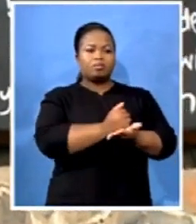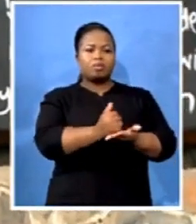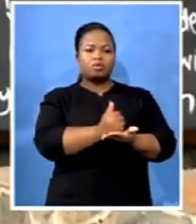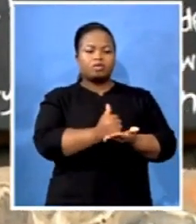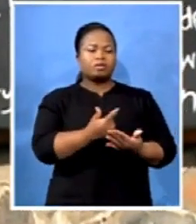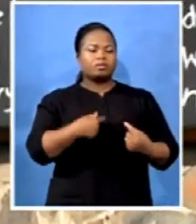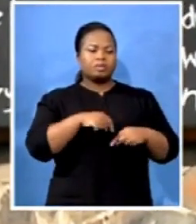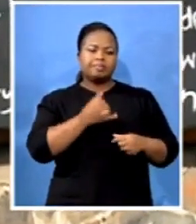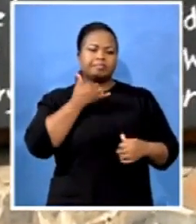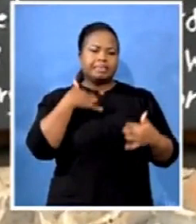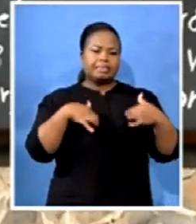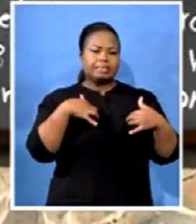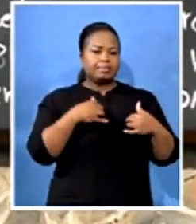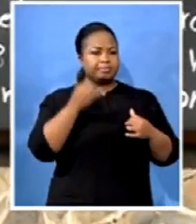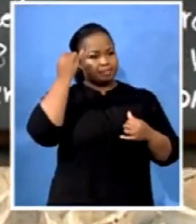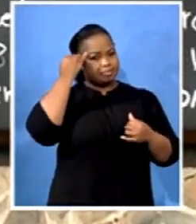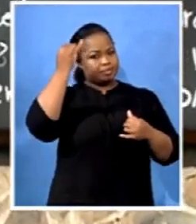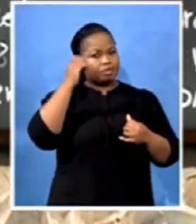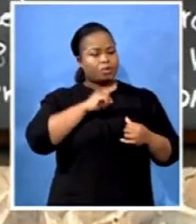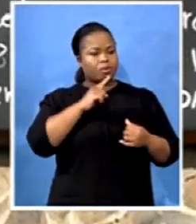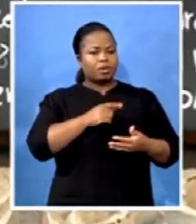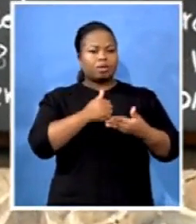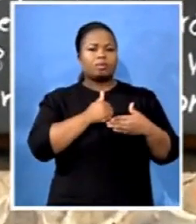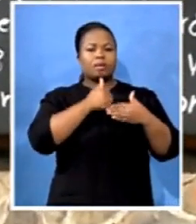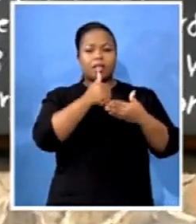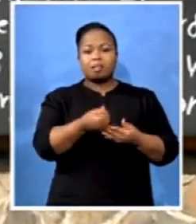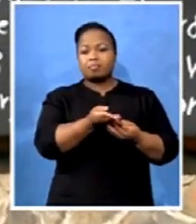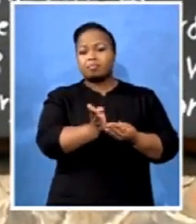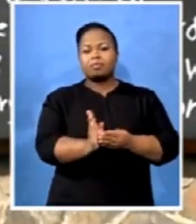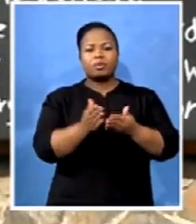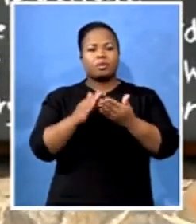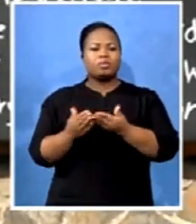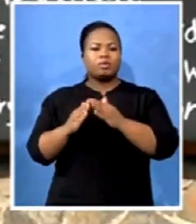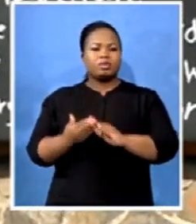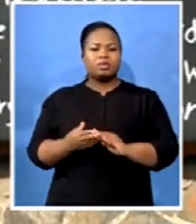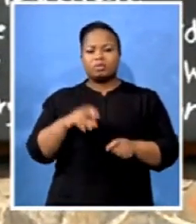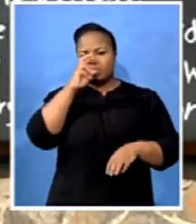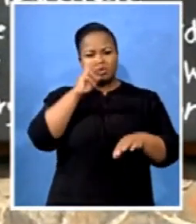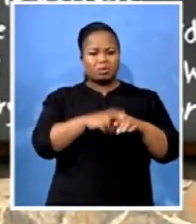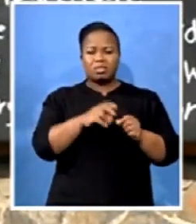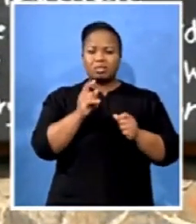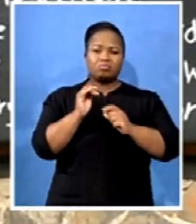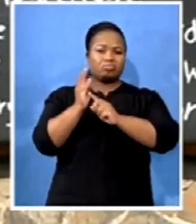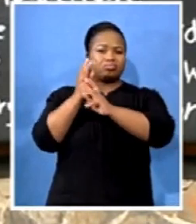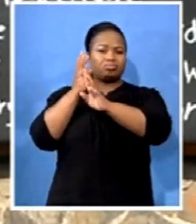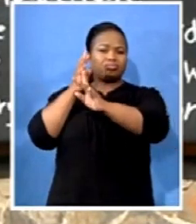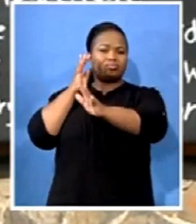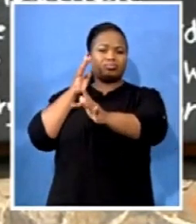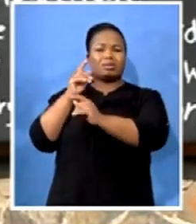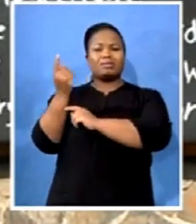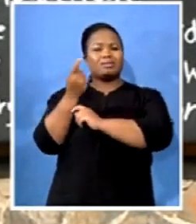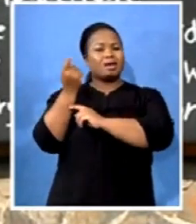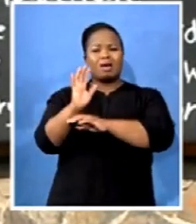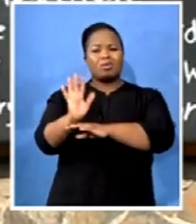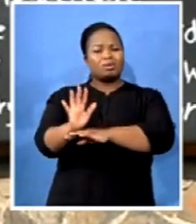to assist our people, not to go to town to go and queue in our post office branches, but we are bringing the